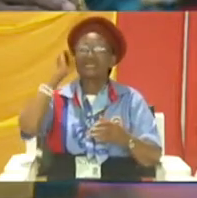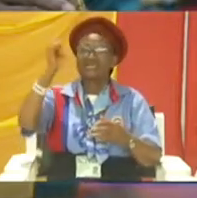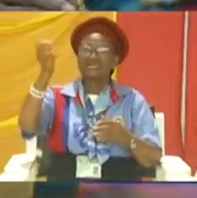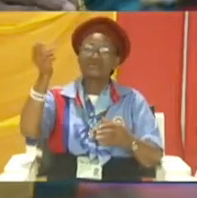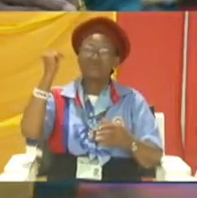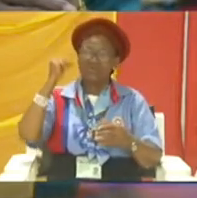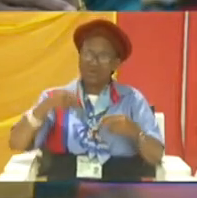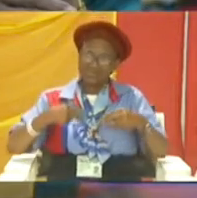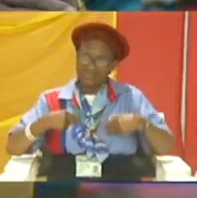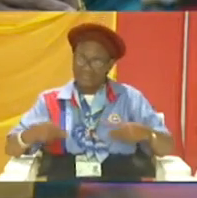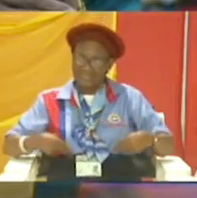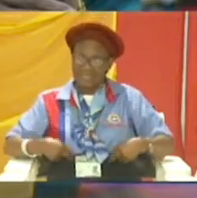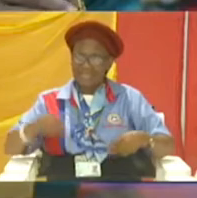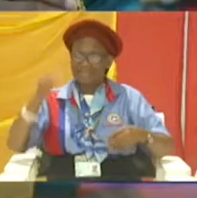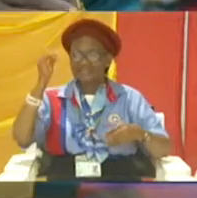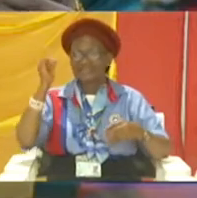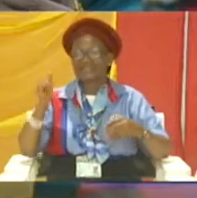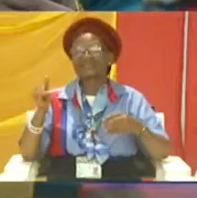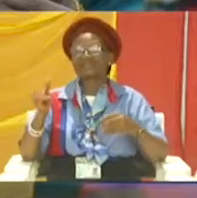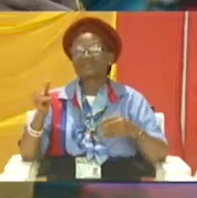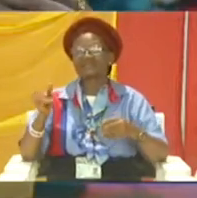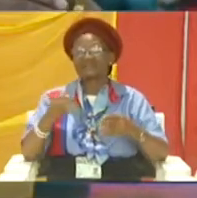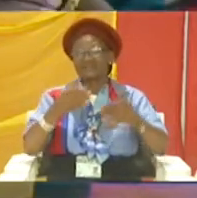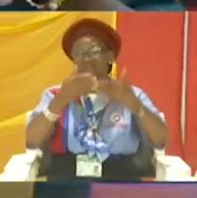healthy before. He